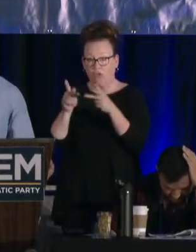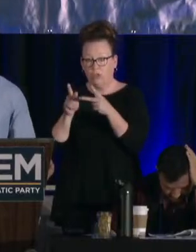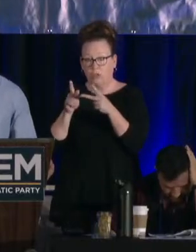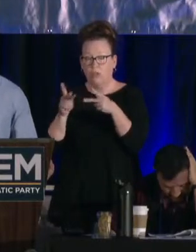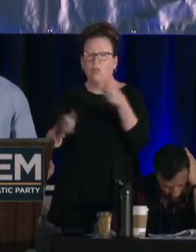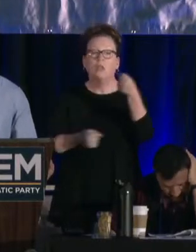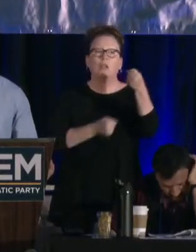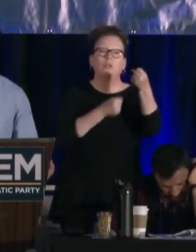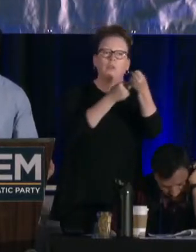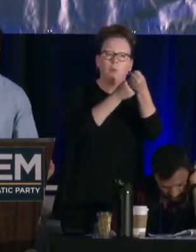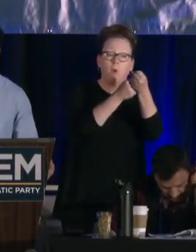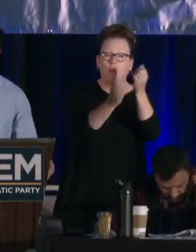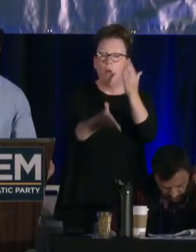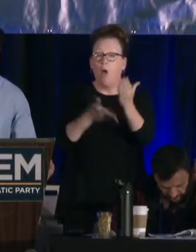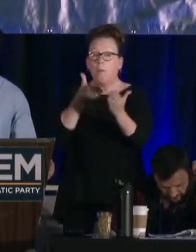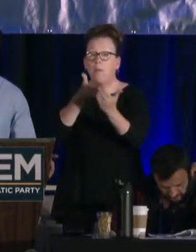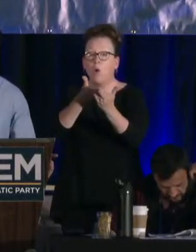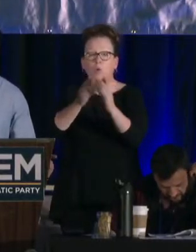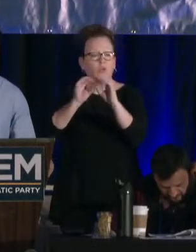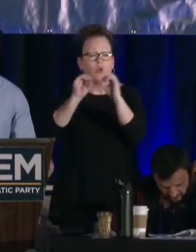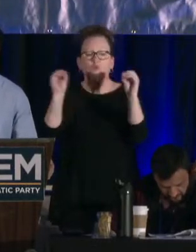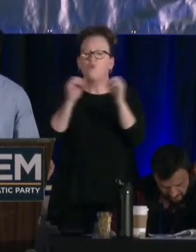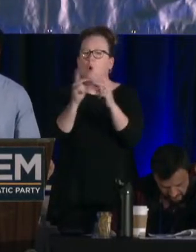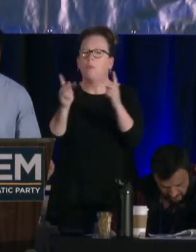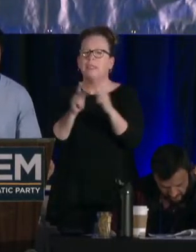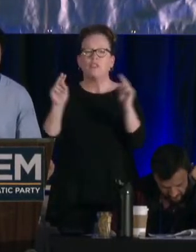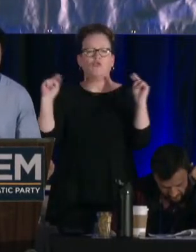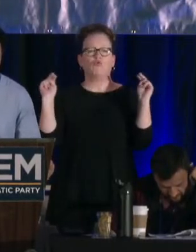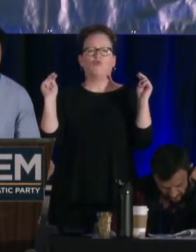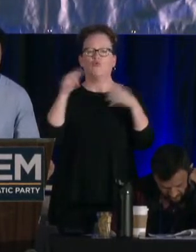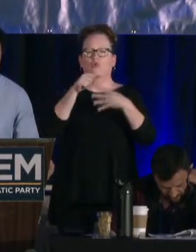support, oppose, no position, or neutral.